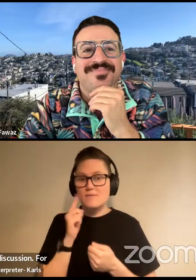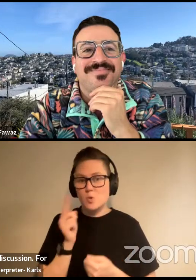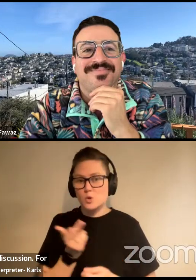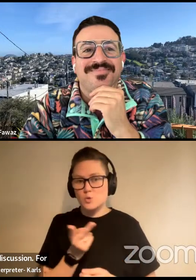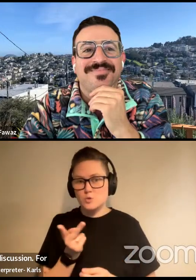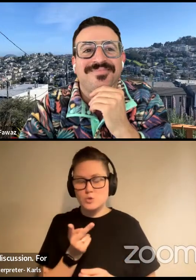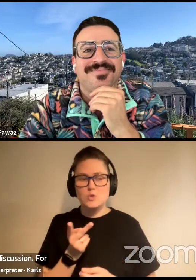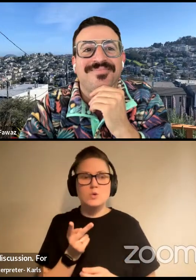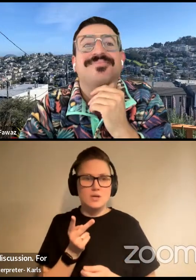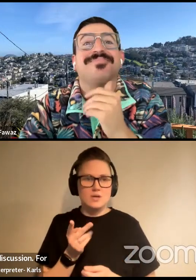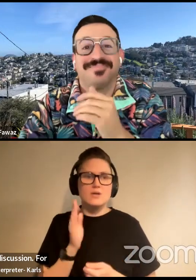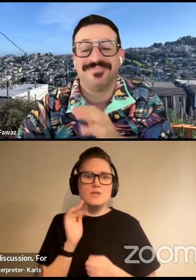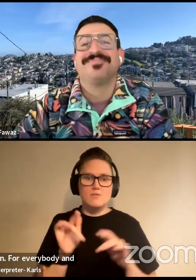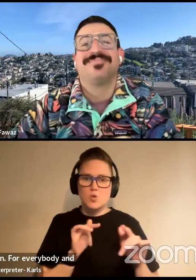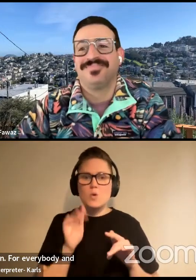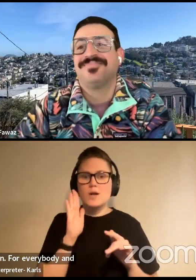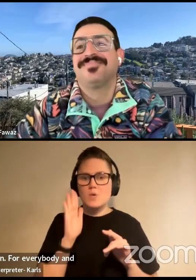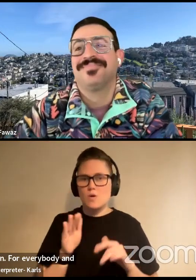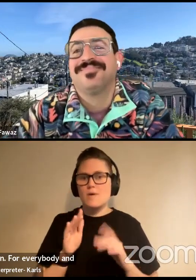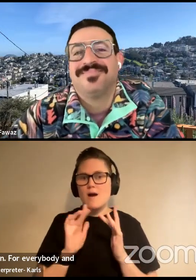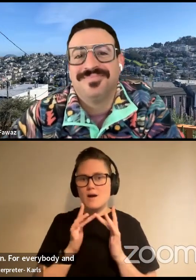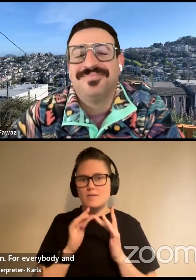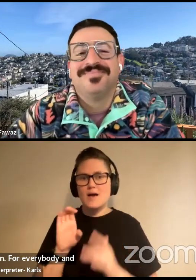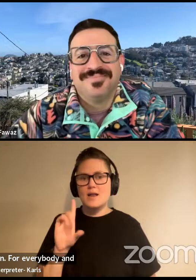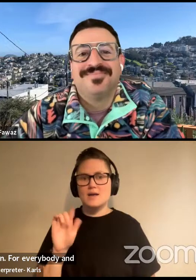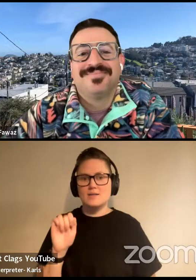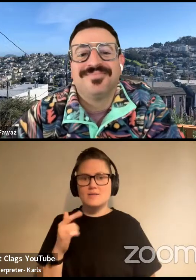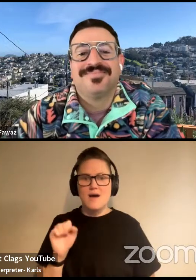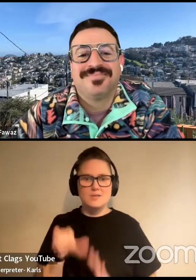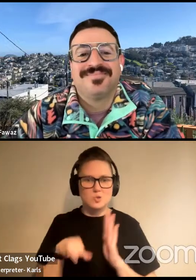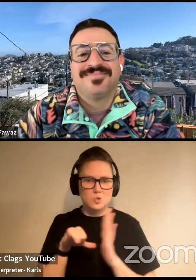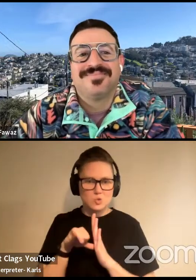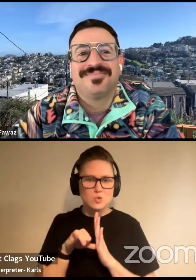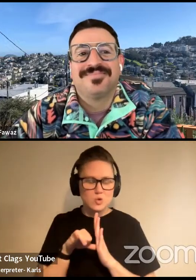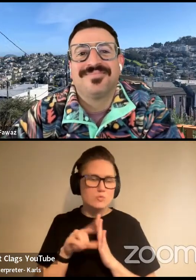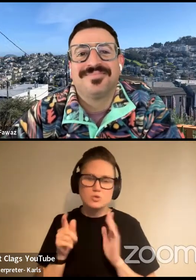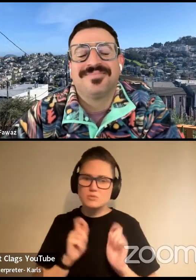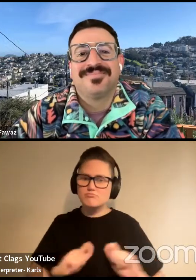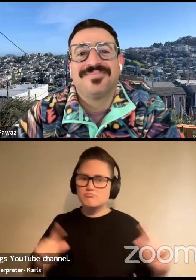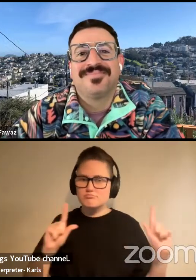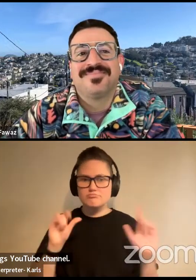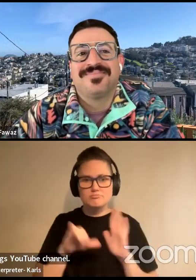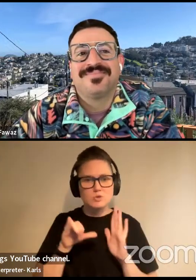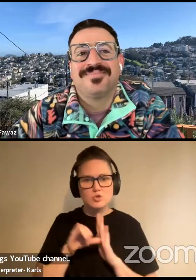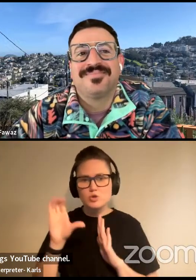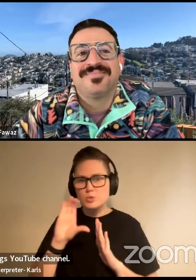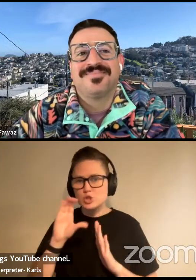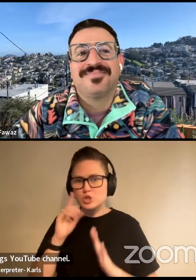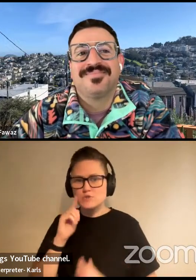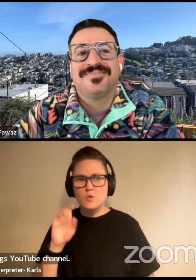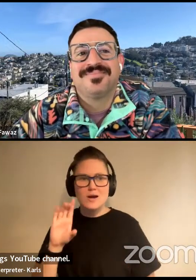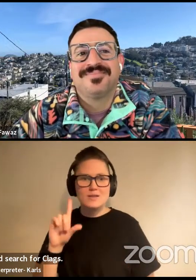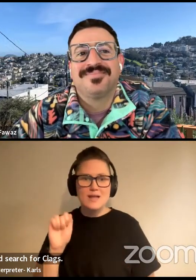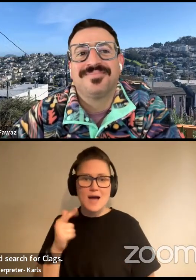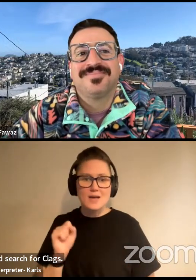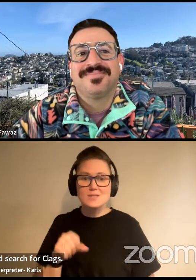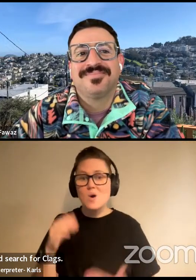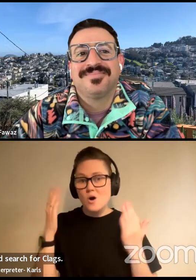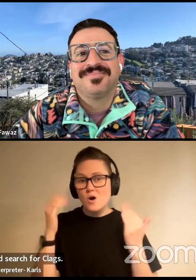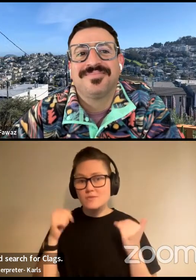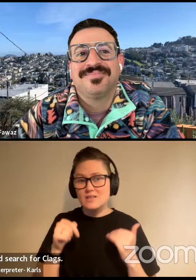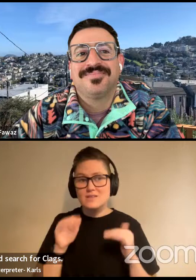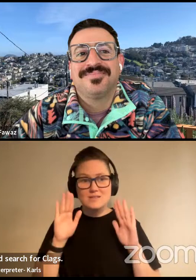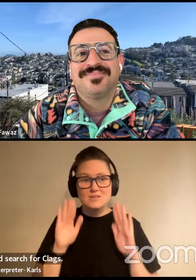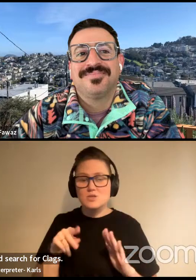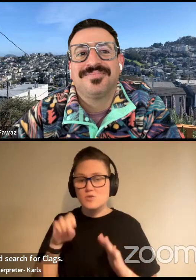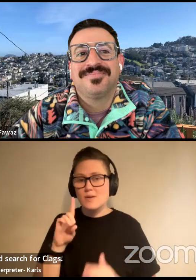will live online at CLAGS YouTube channel. And so just go to YouTube and search for CLAGS. Hopefully this could be a great pedagogical